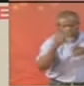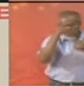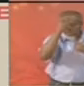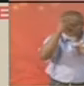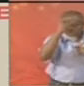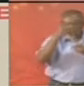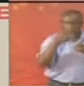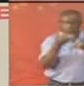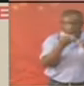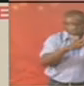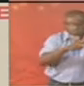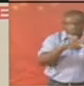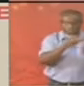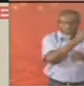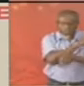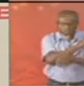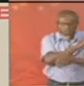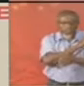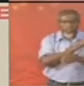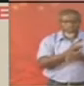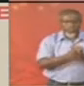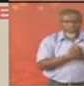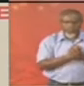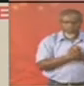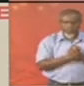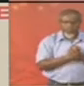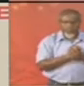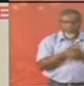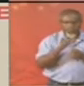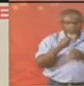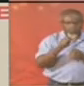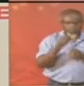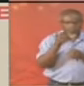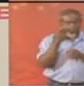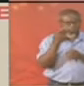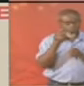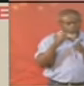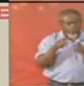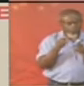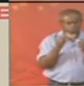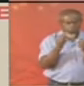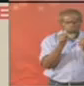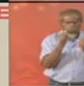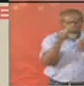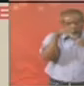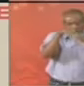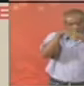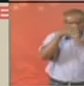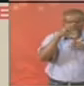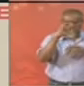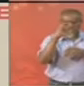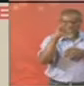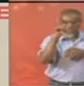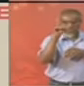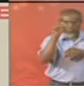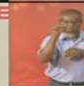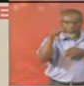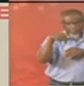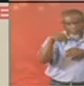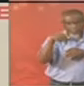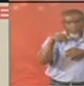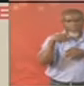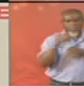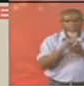within the public system, also looking at those who may be registered on the CDAP system. And we have